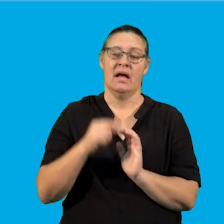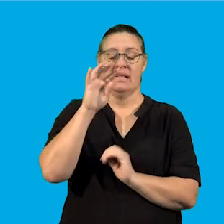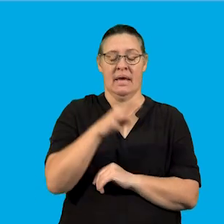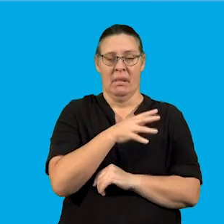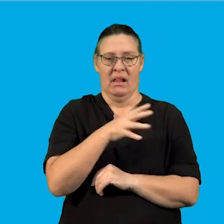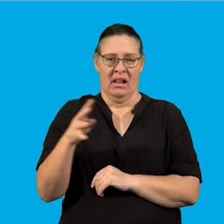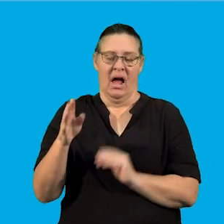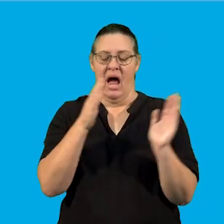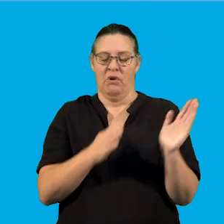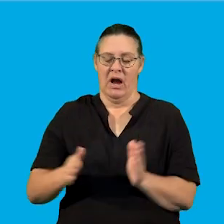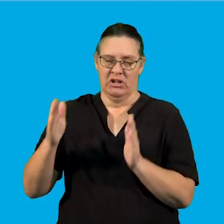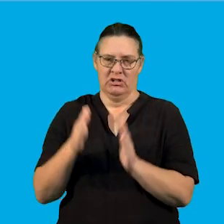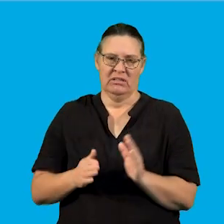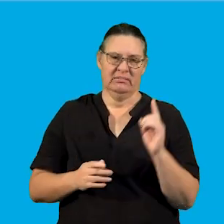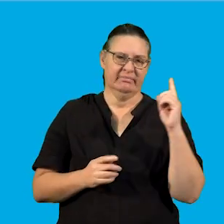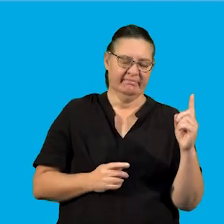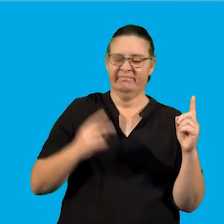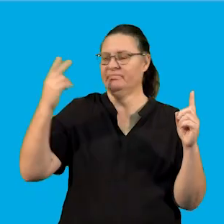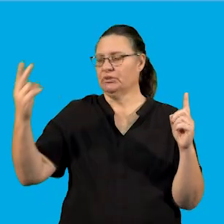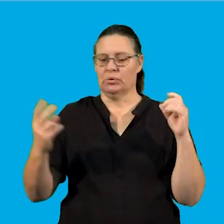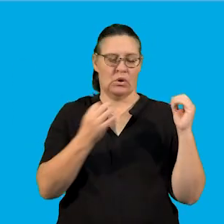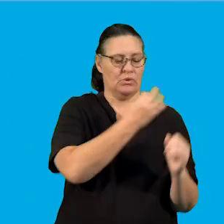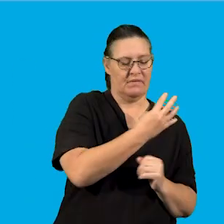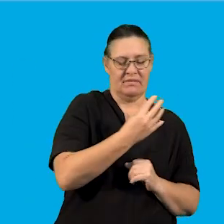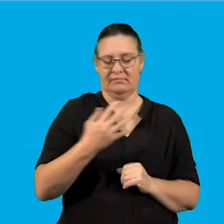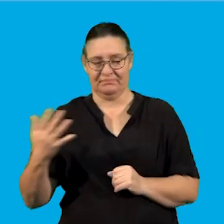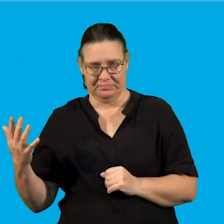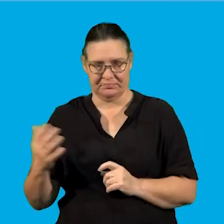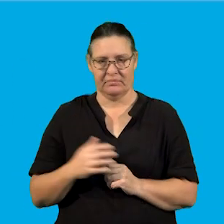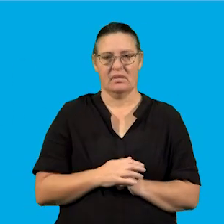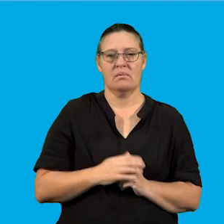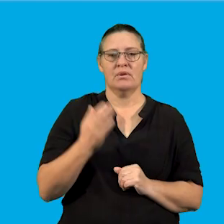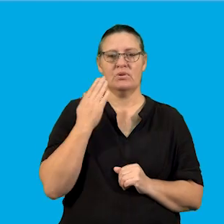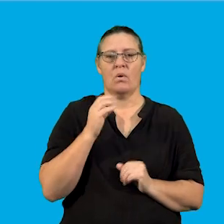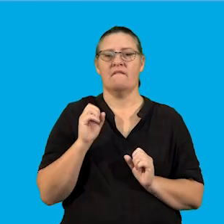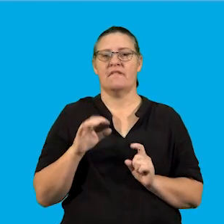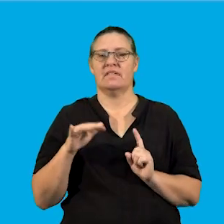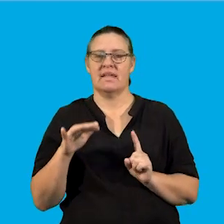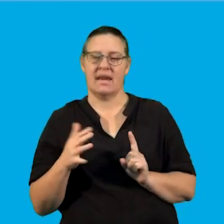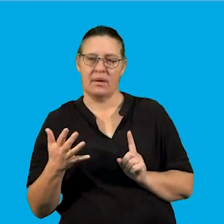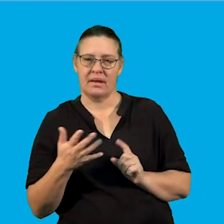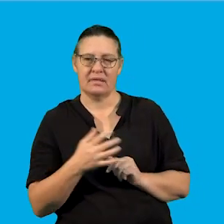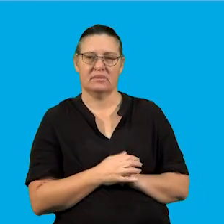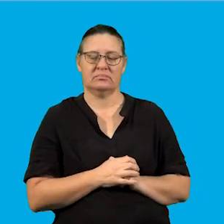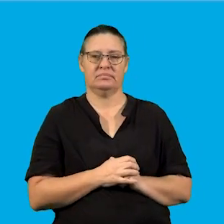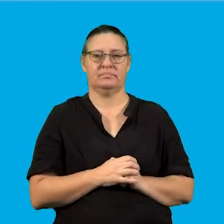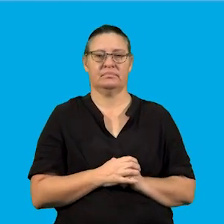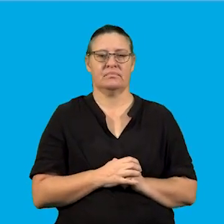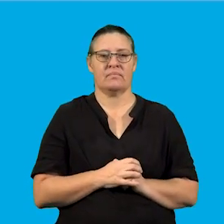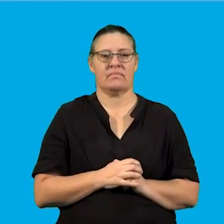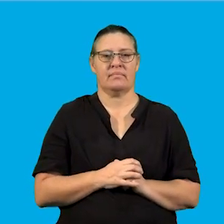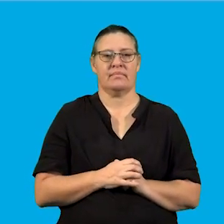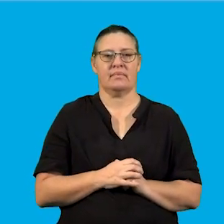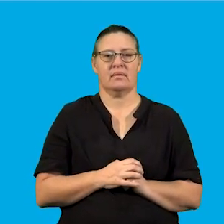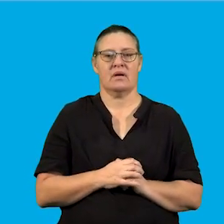periodic table are arranged according to an increasing in atomic number. So we need to look for atomic number 15 in the periodic